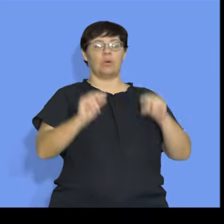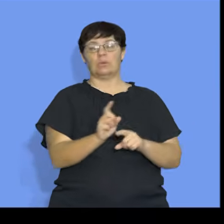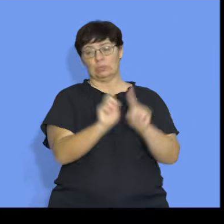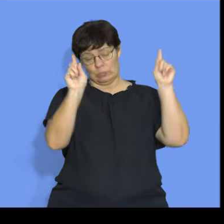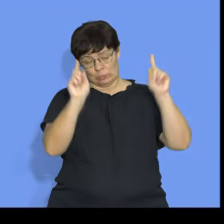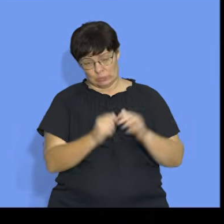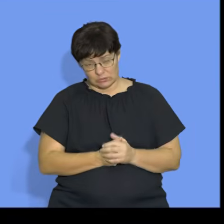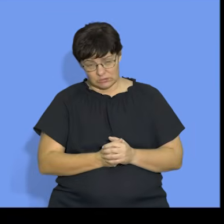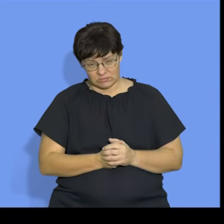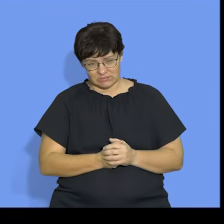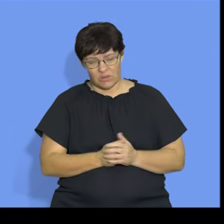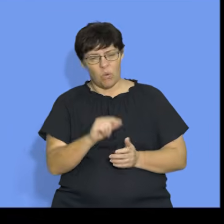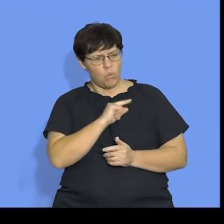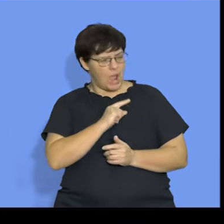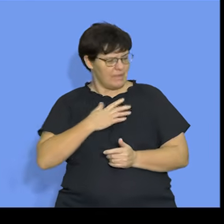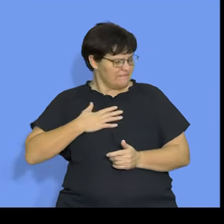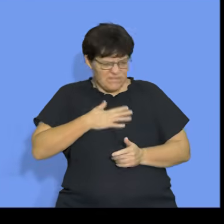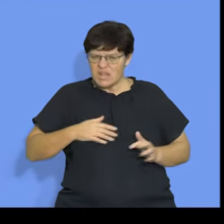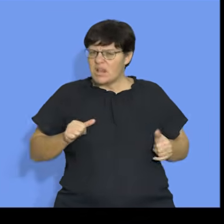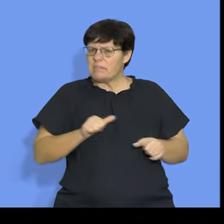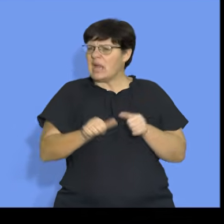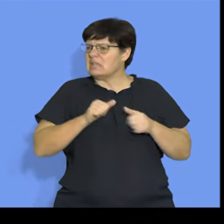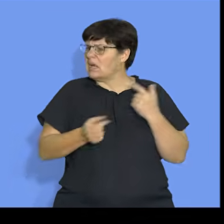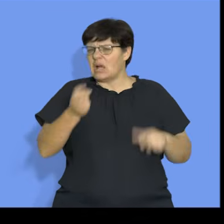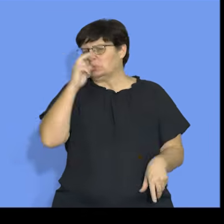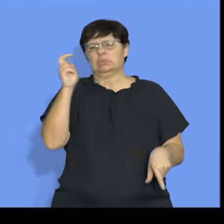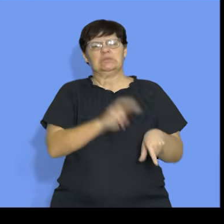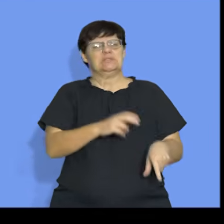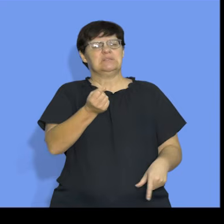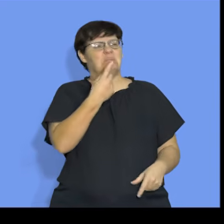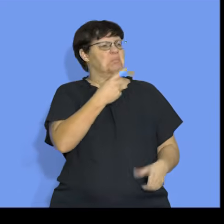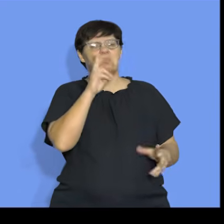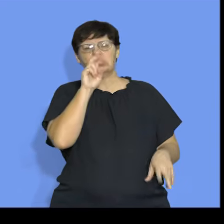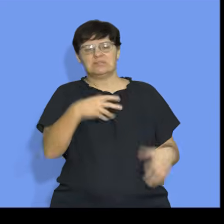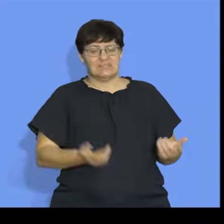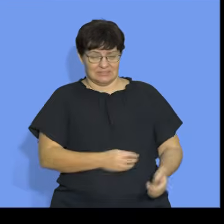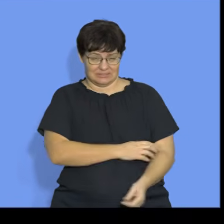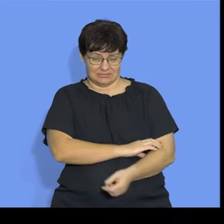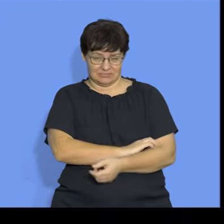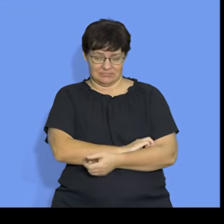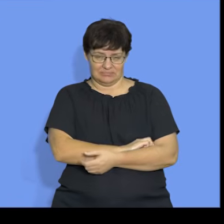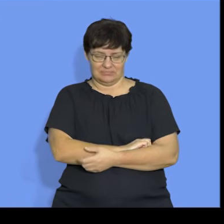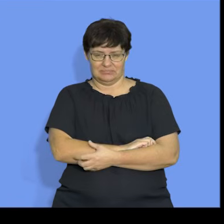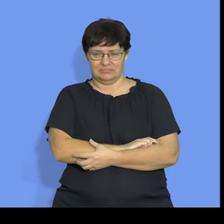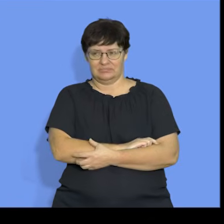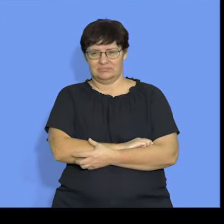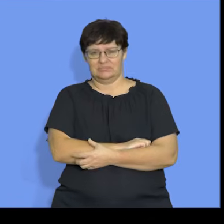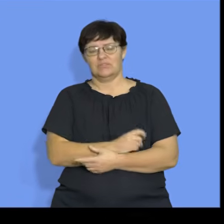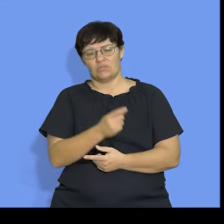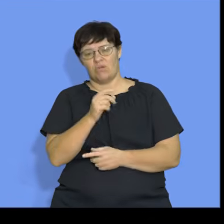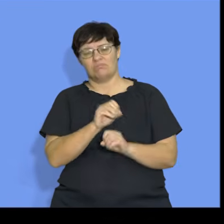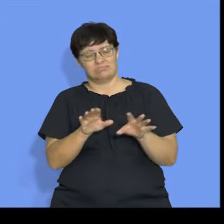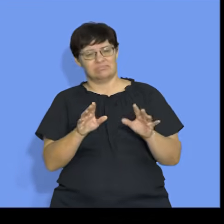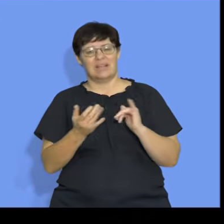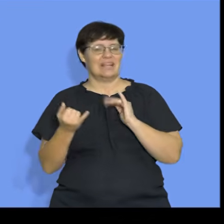biggest problem. They stop when they're feeling better, then they stop the medication, and the bacteria is not, all right,